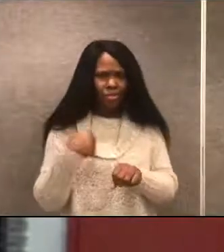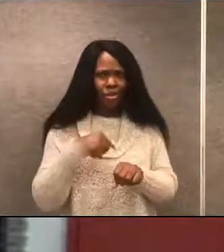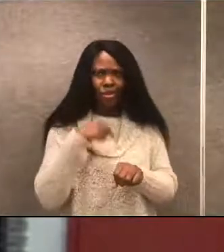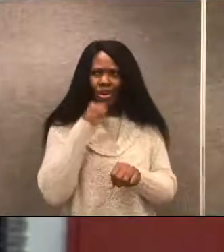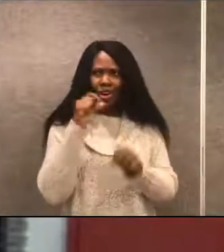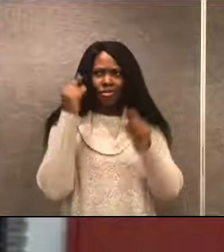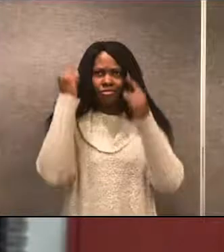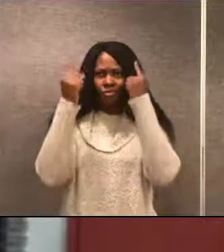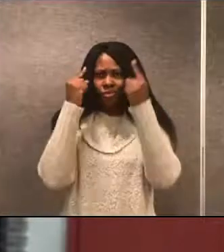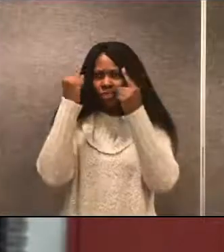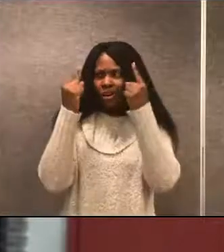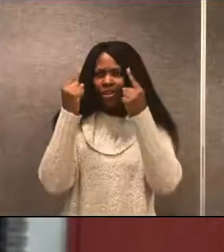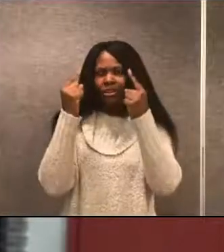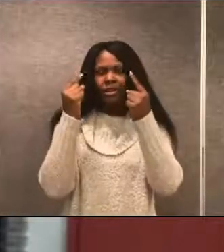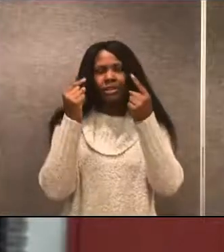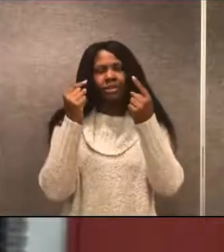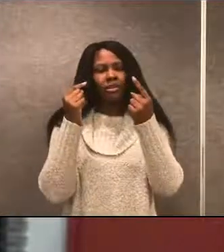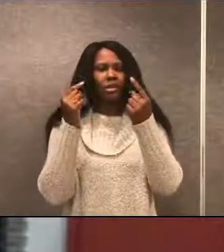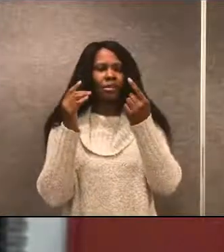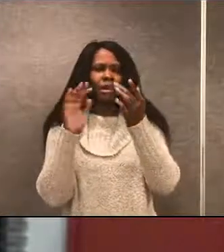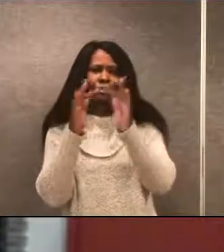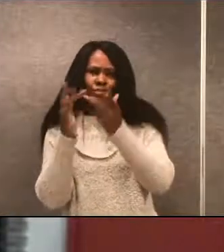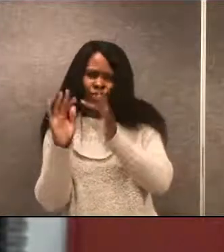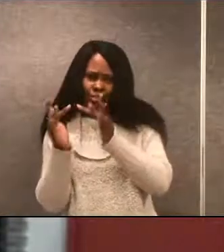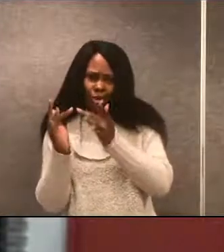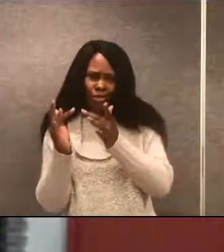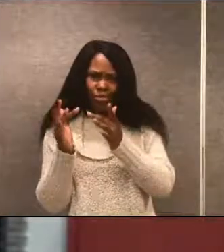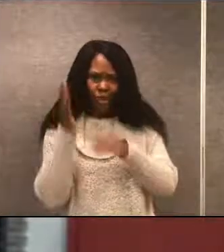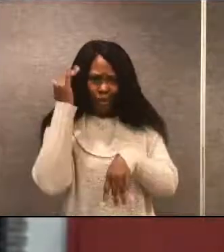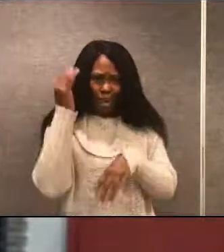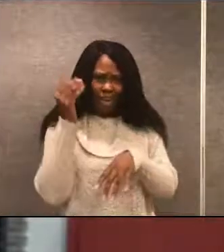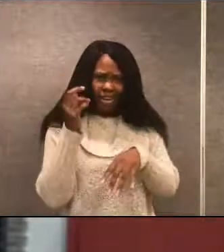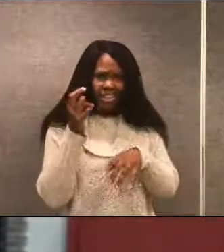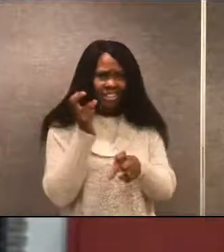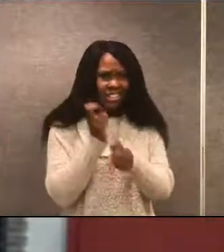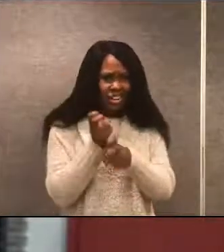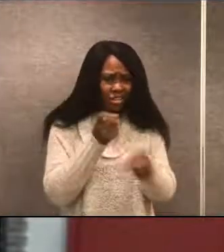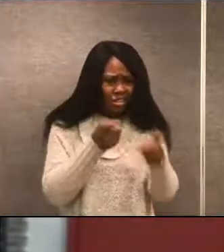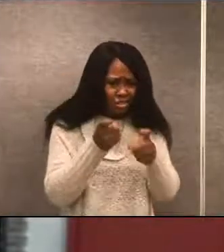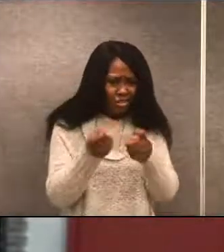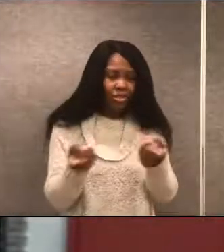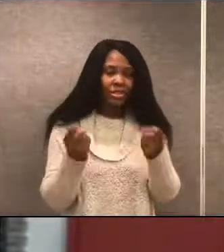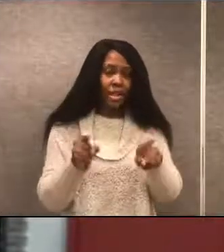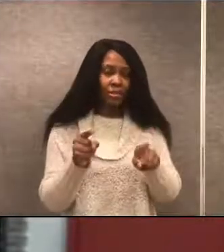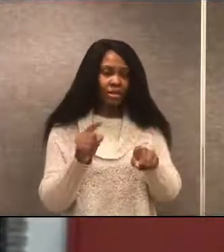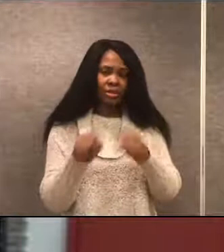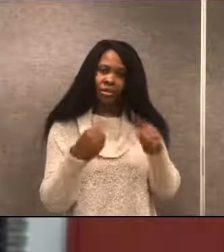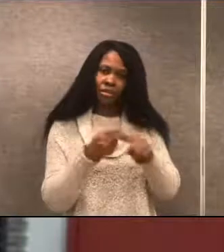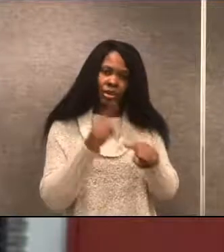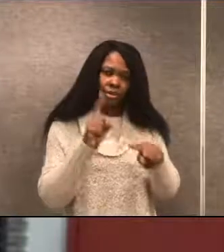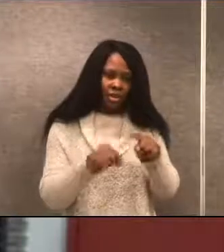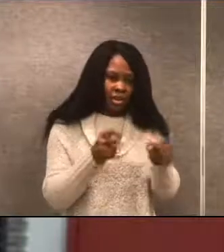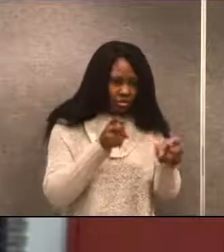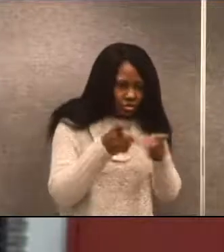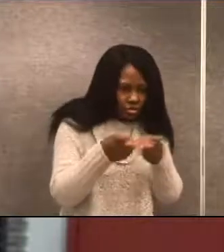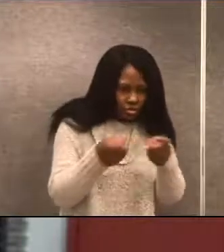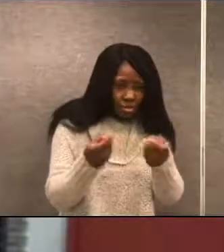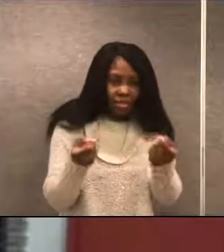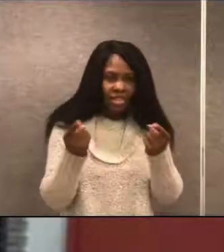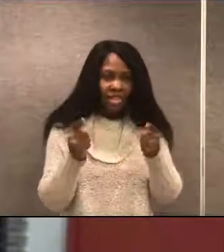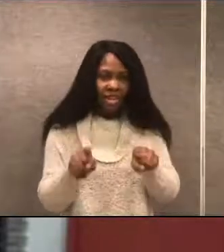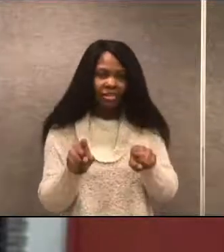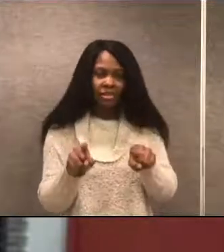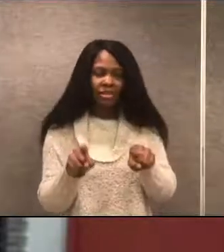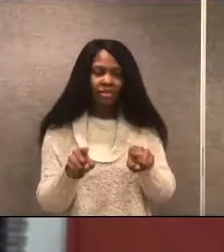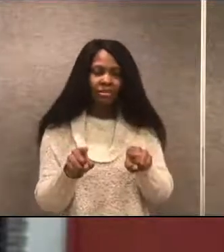remote, it's really hard to monitor what's happening, right? And when you can't monitor what's happening, then it's only